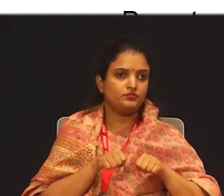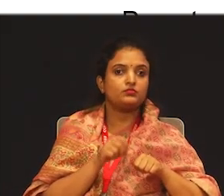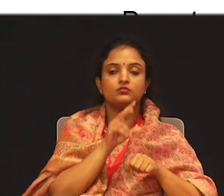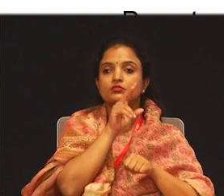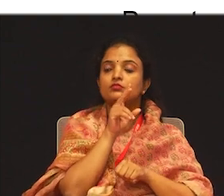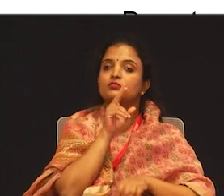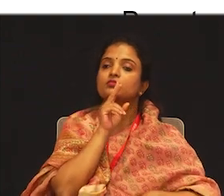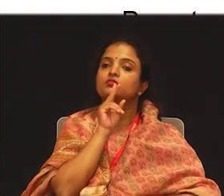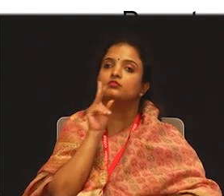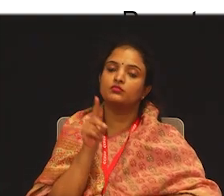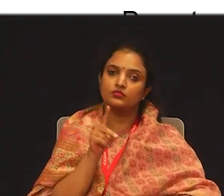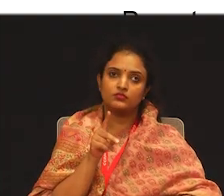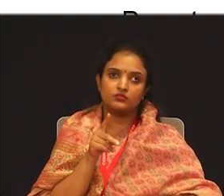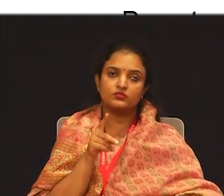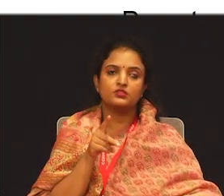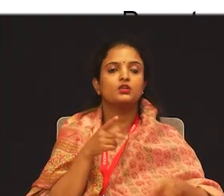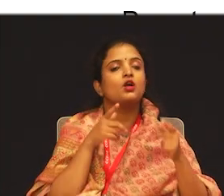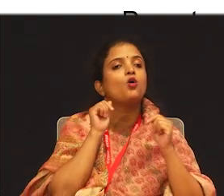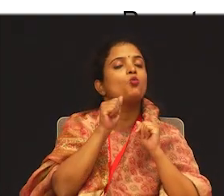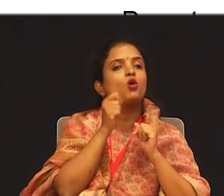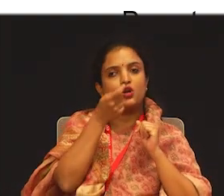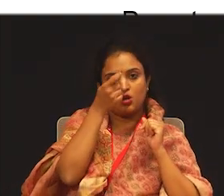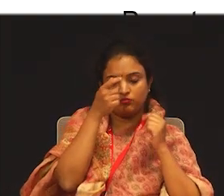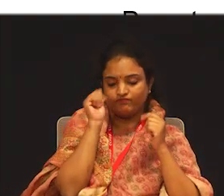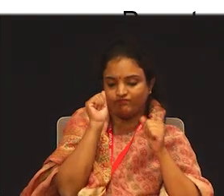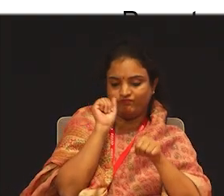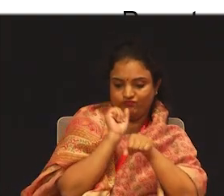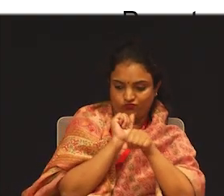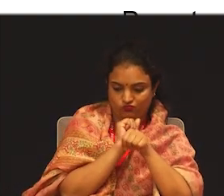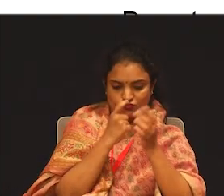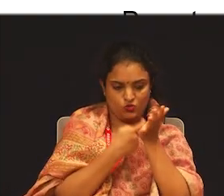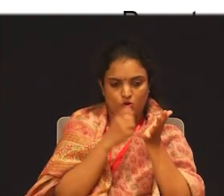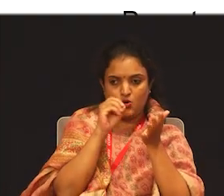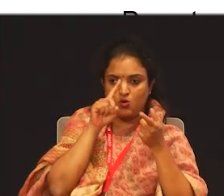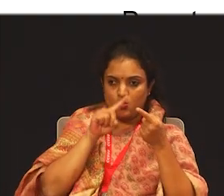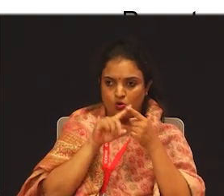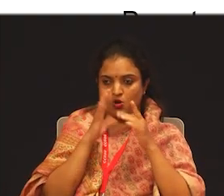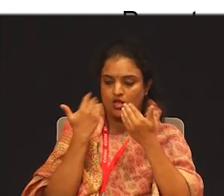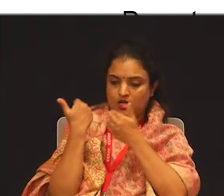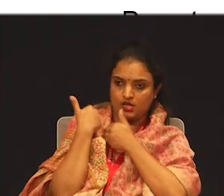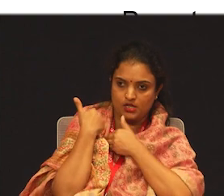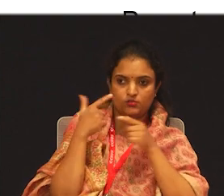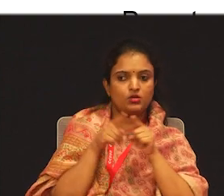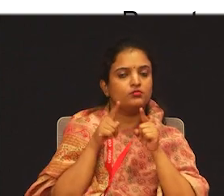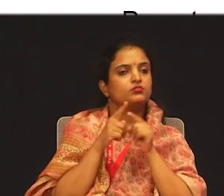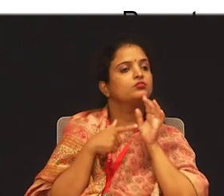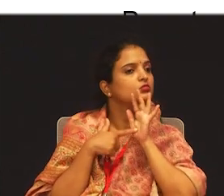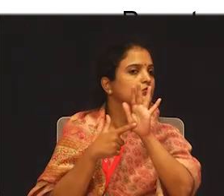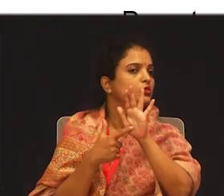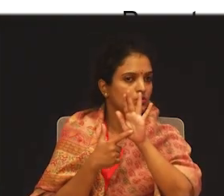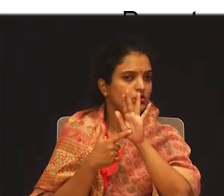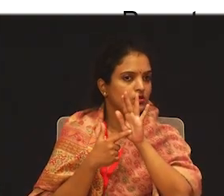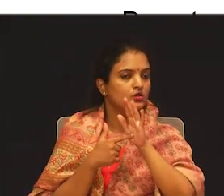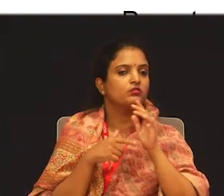one is defining the role and responsibilities of stakeholders. And who all are our stakeholders?